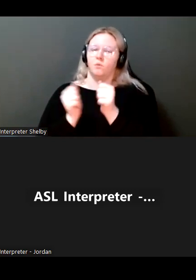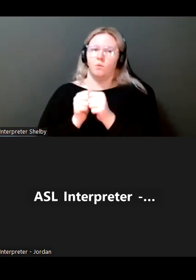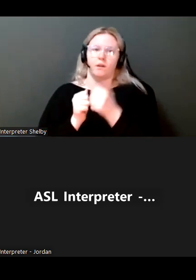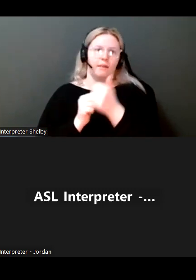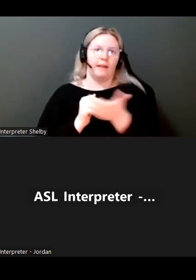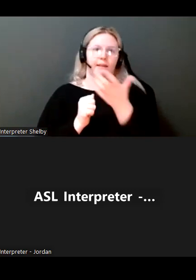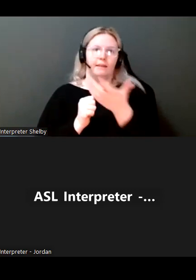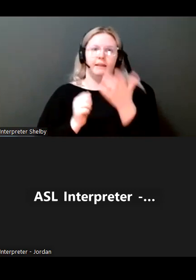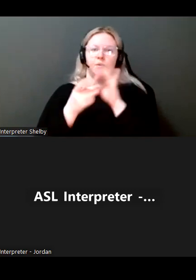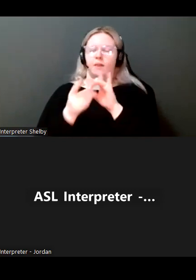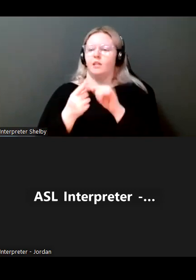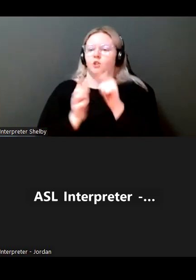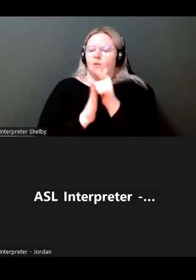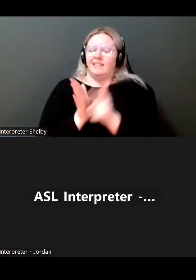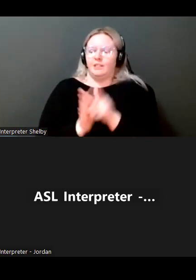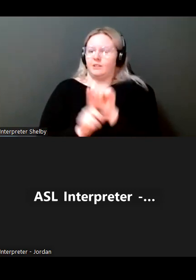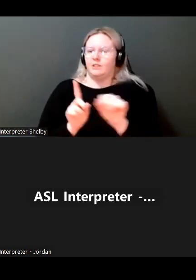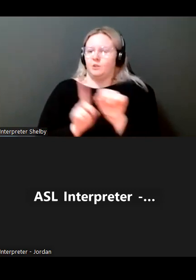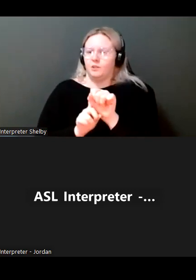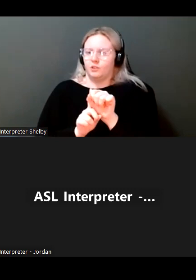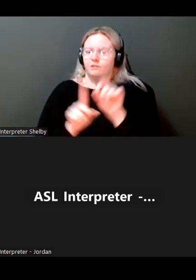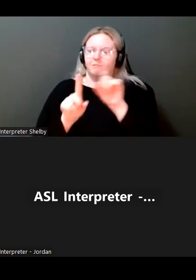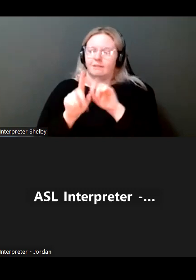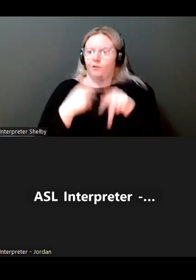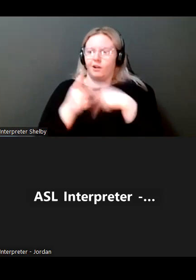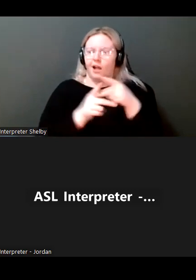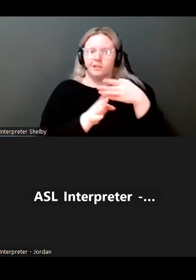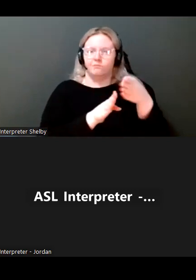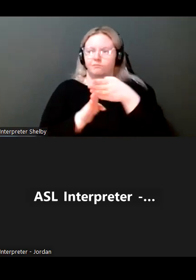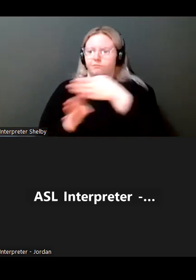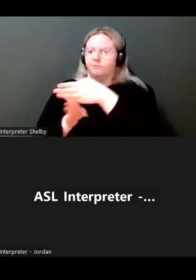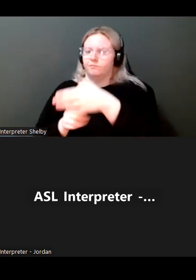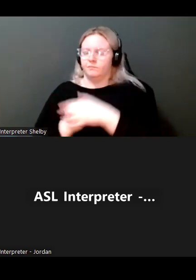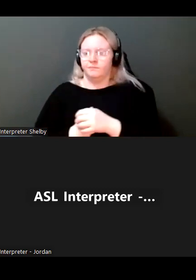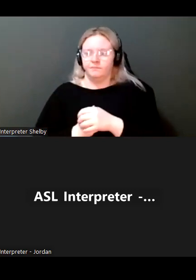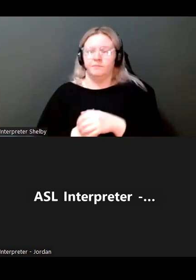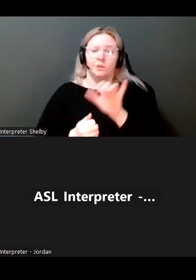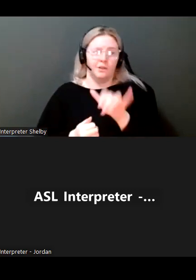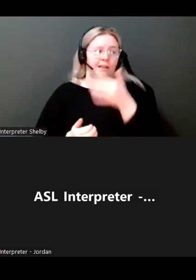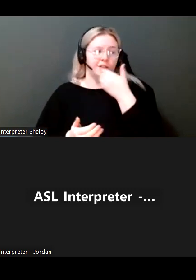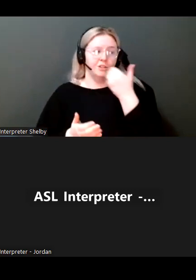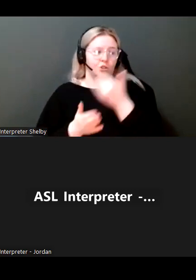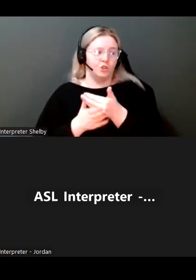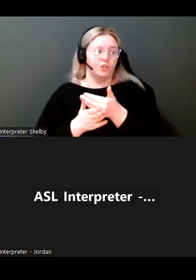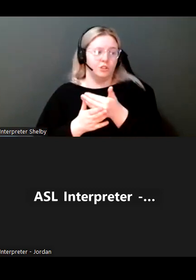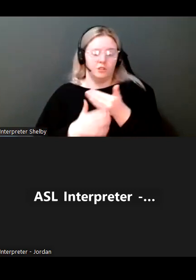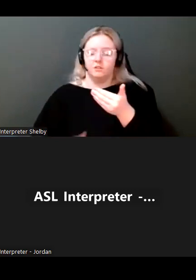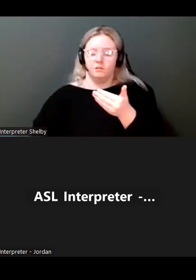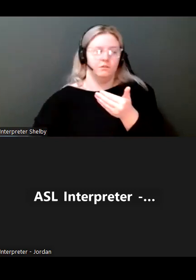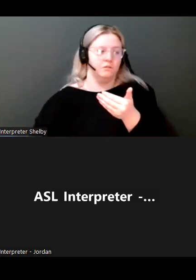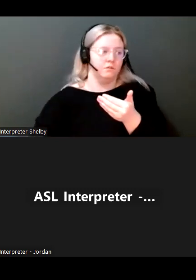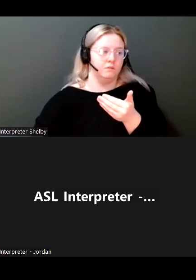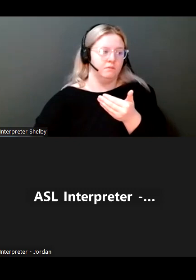a legal issue, really, right? In different types of areas. So that's a really great service